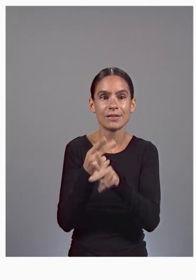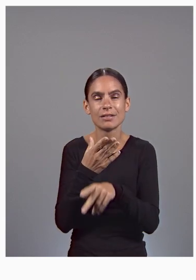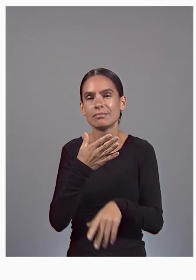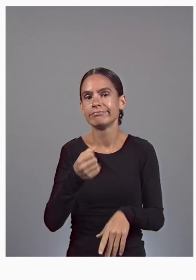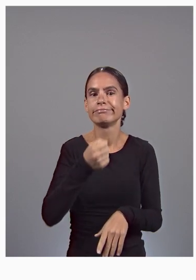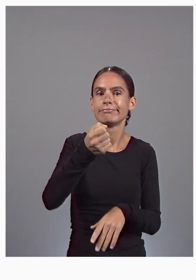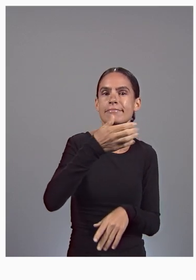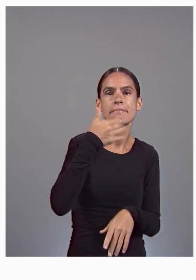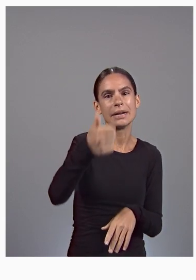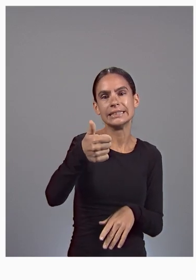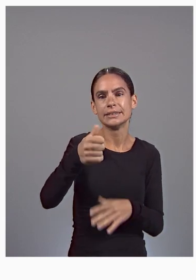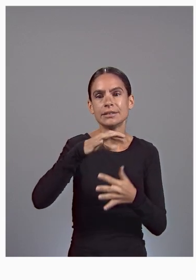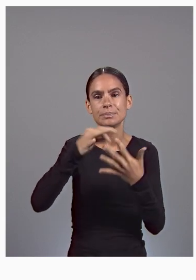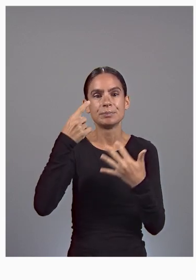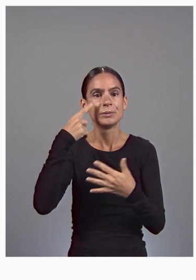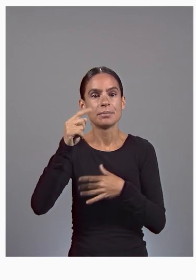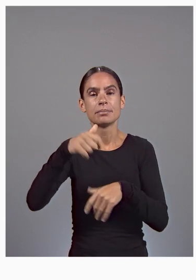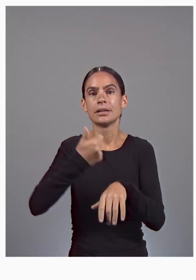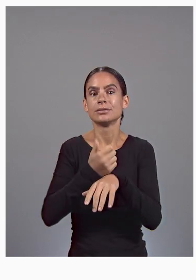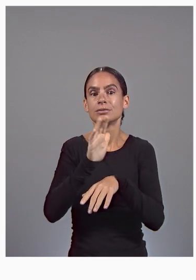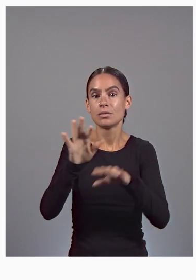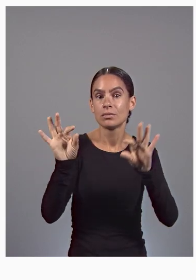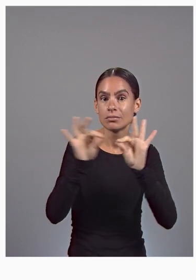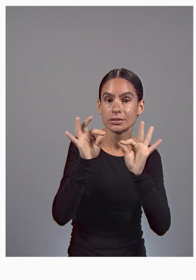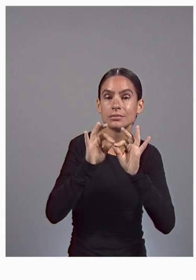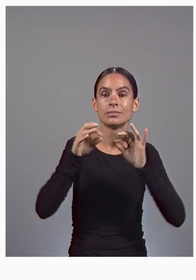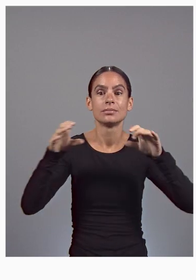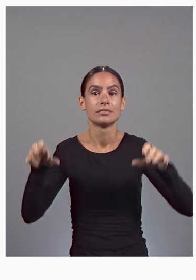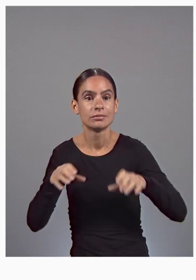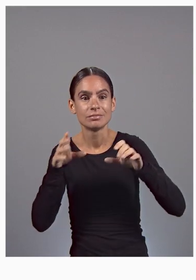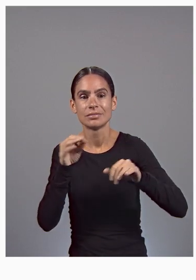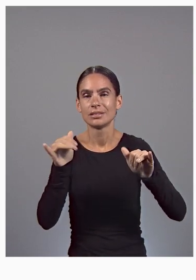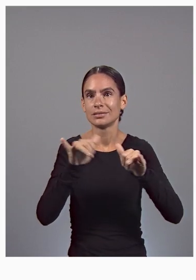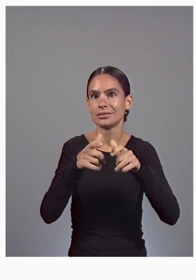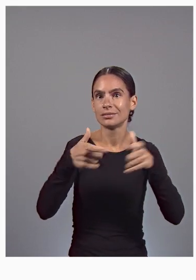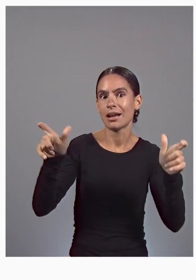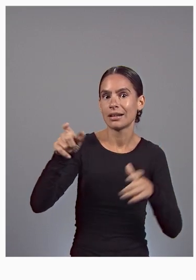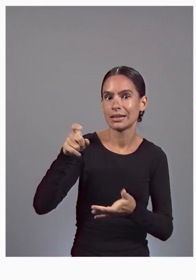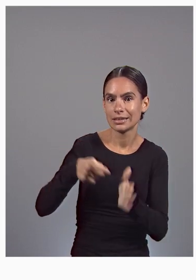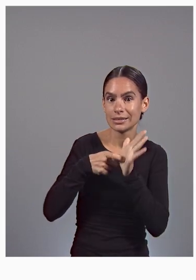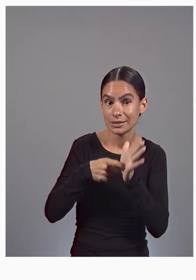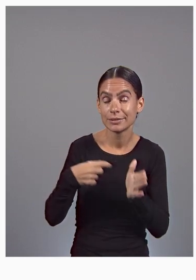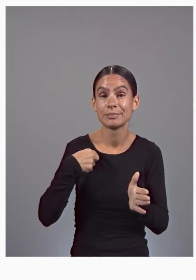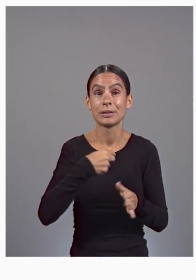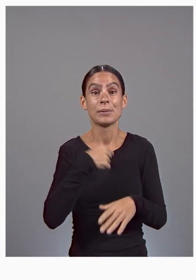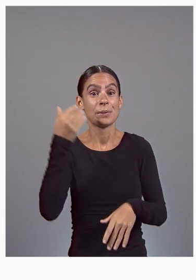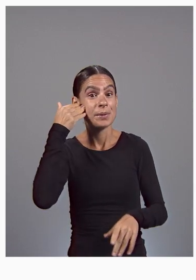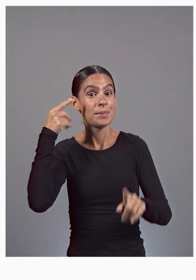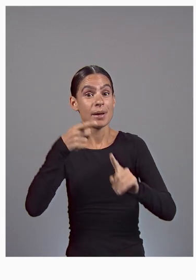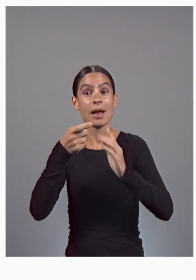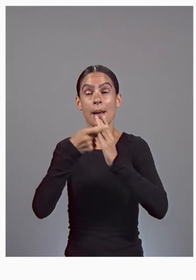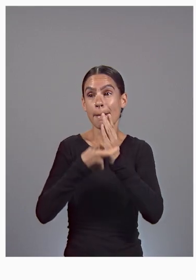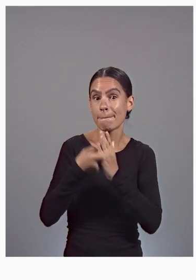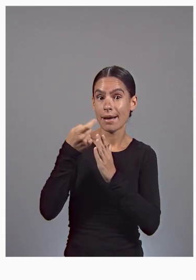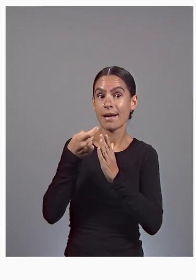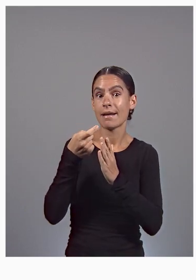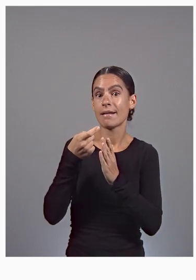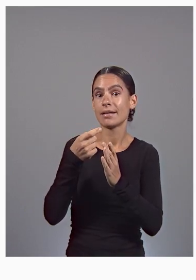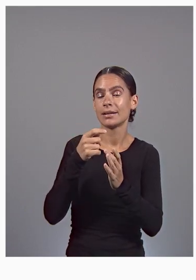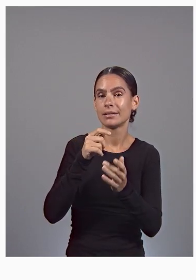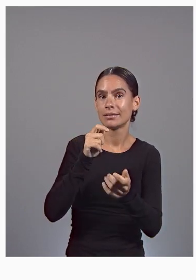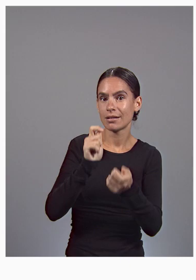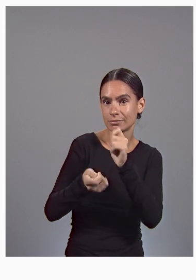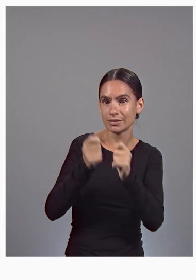performance, and scale needs. We know that these automated, adaptive decisions deliver lower cost, more performance, and